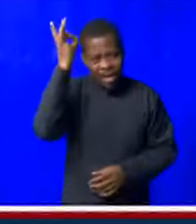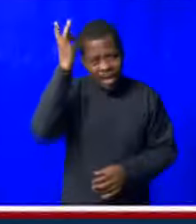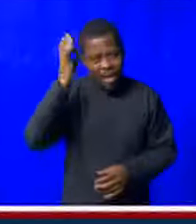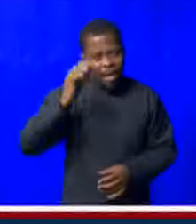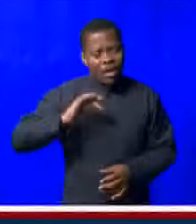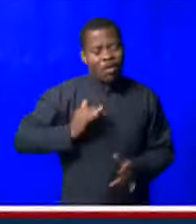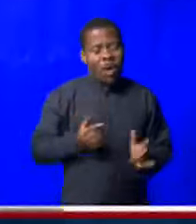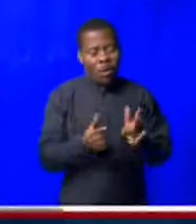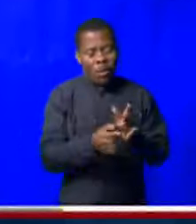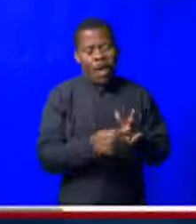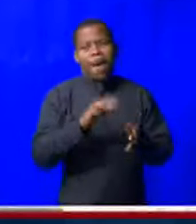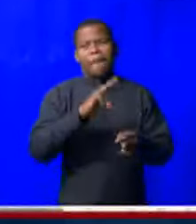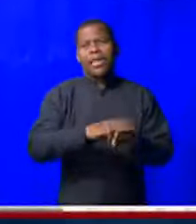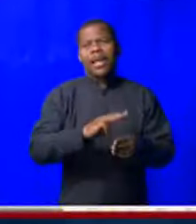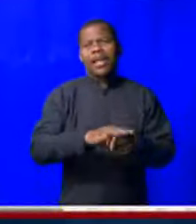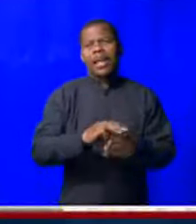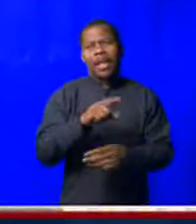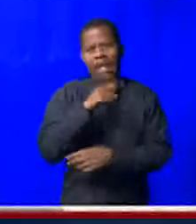anem.